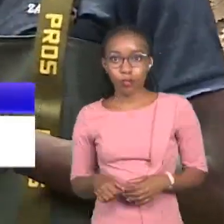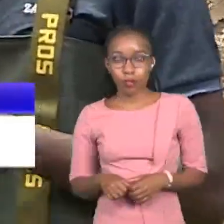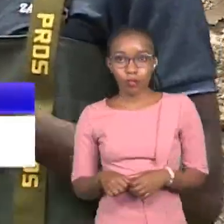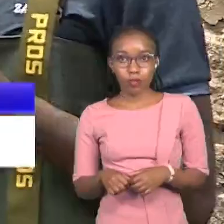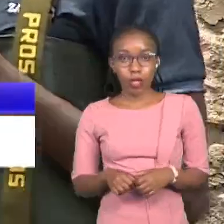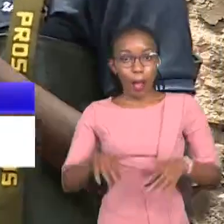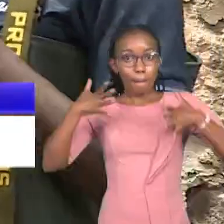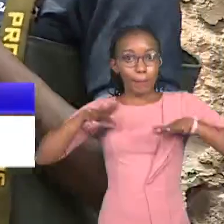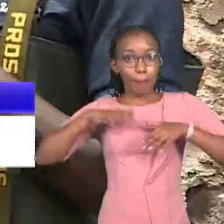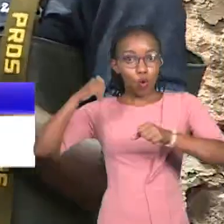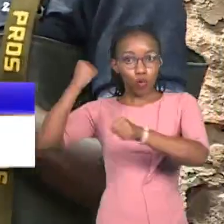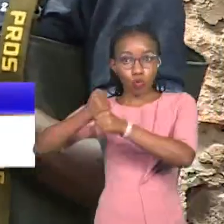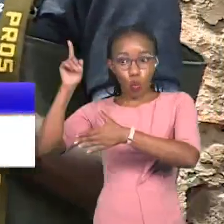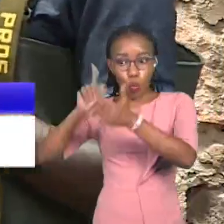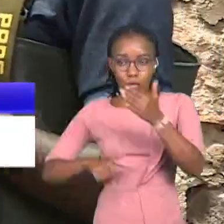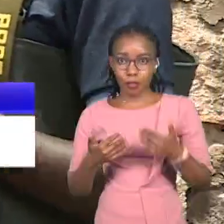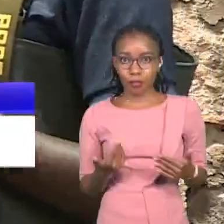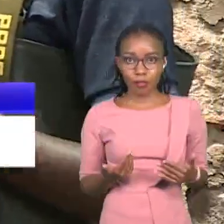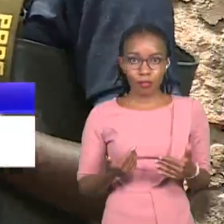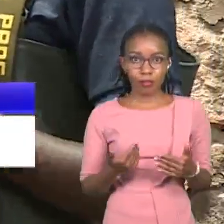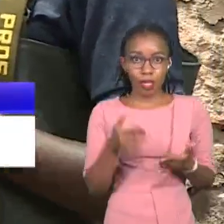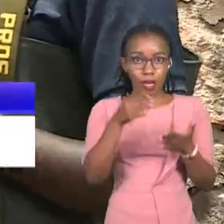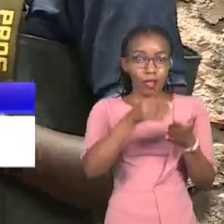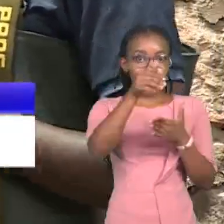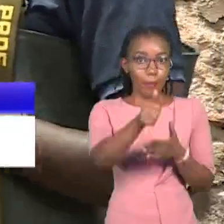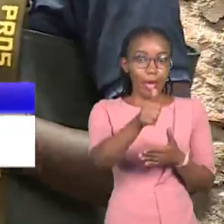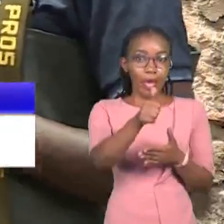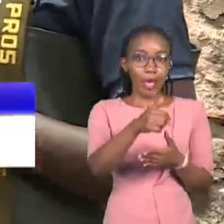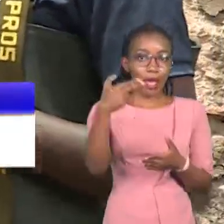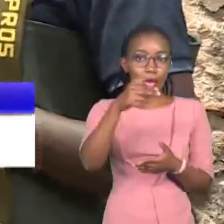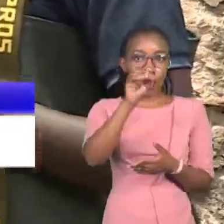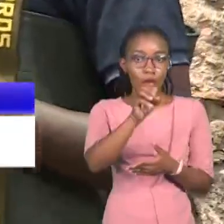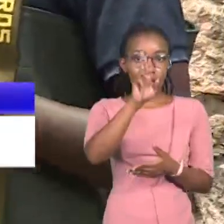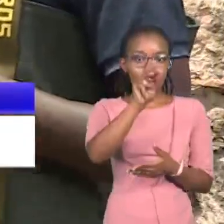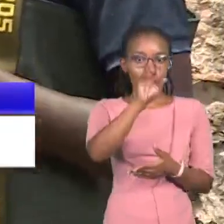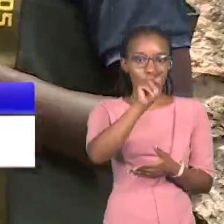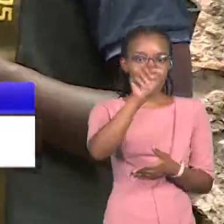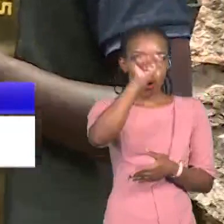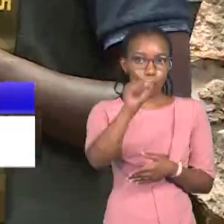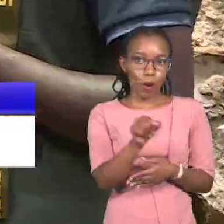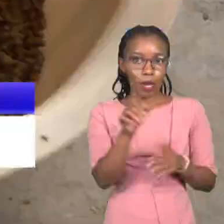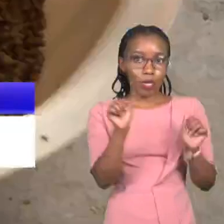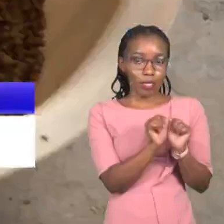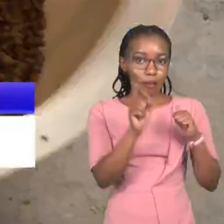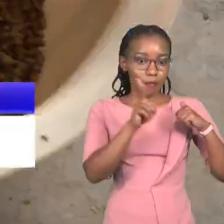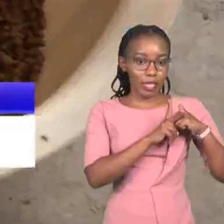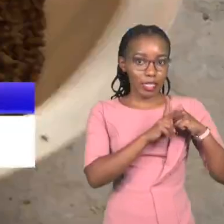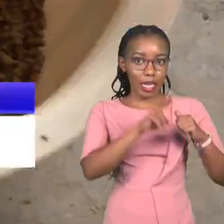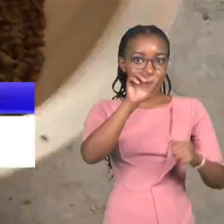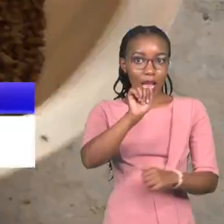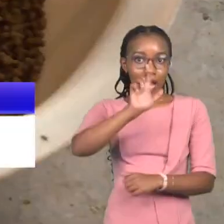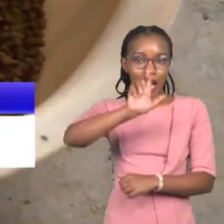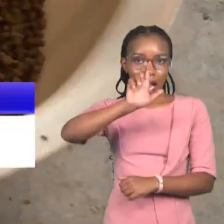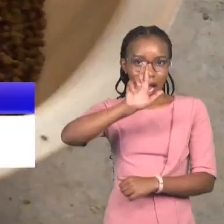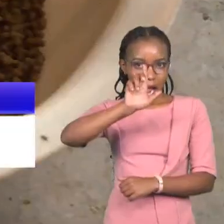people do, they go and buy synthetic hormone. We call it 17-alpha-methyl testosterone.